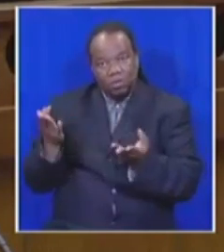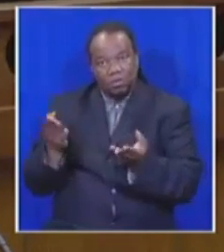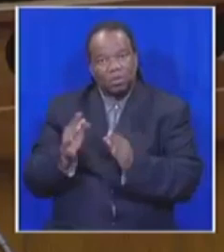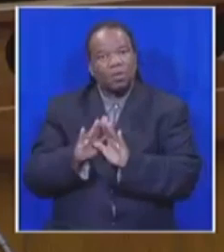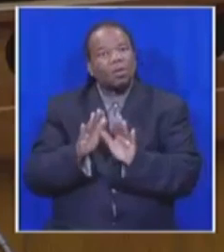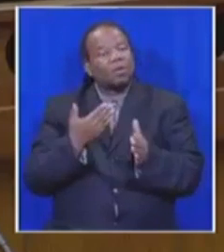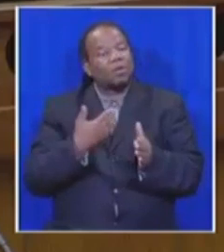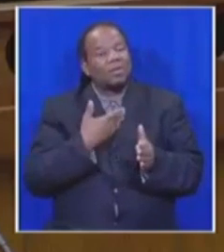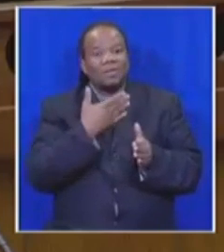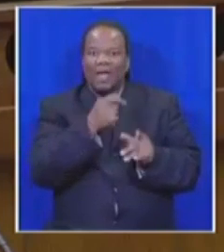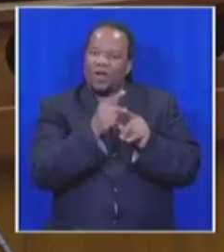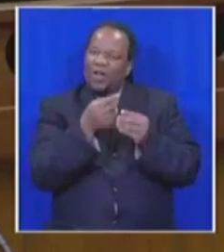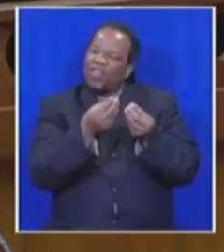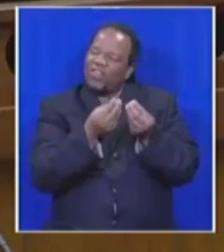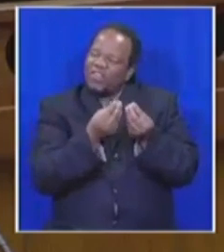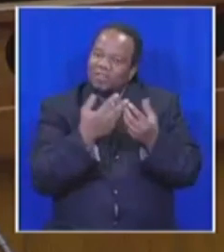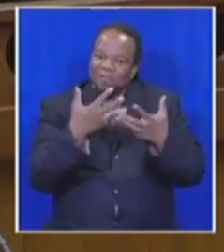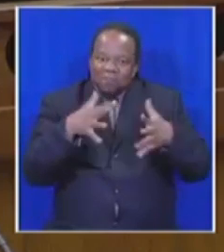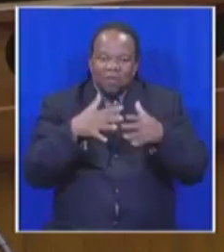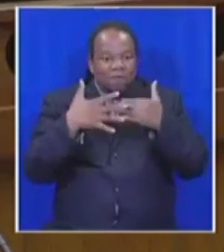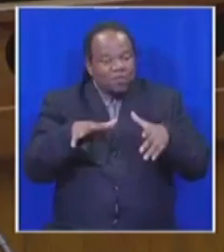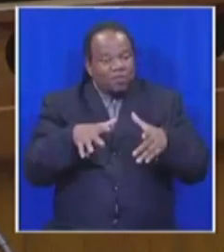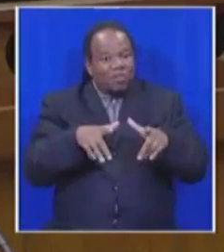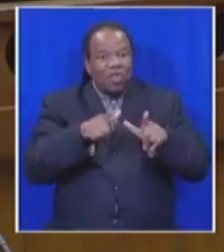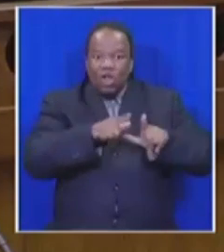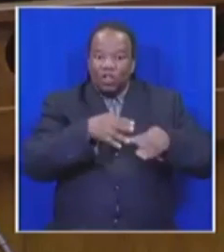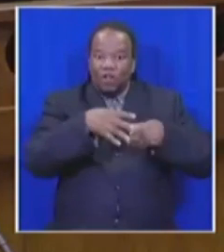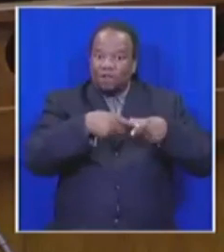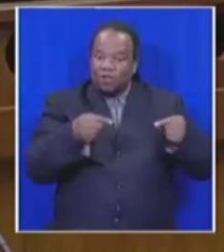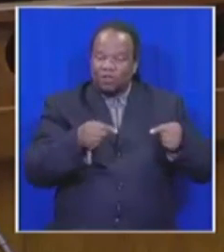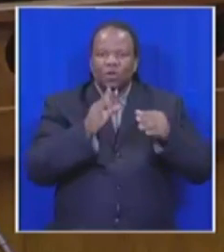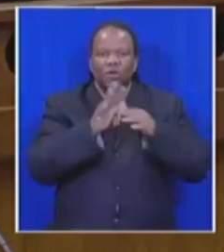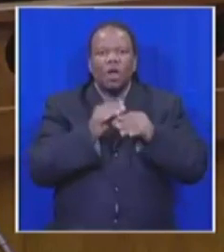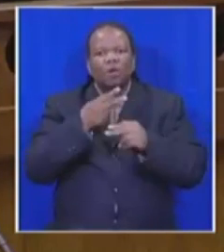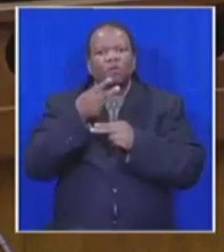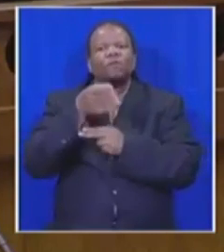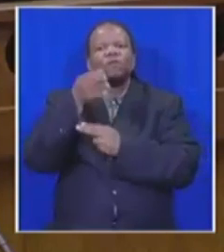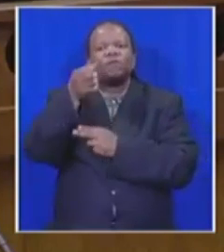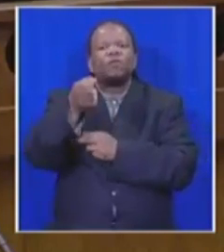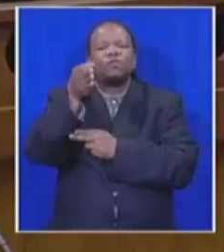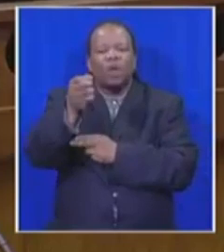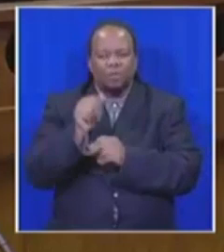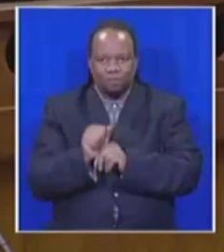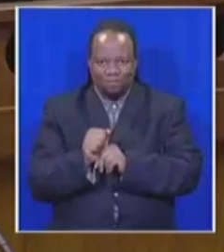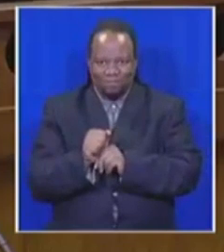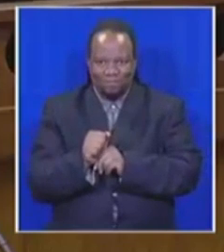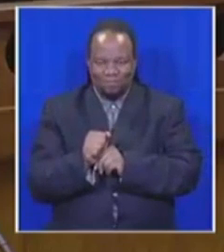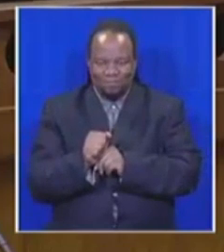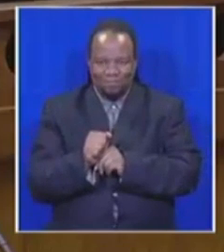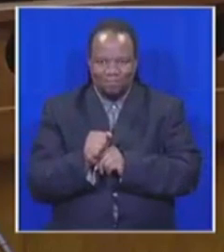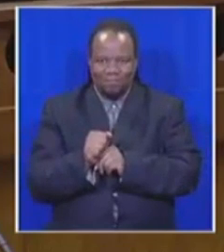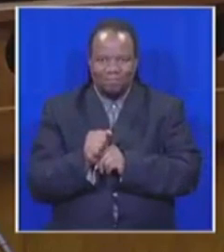has settled, we can start to look ahead to the future. This election is a tipping point that heralds